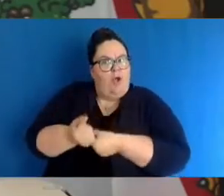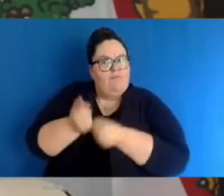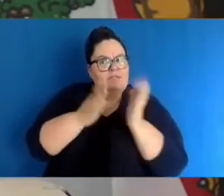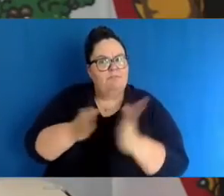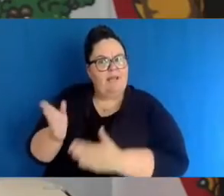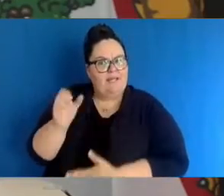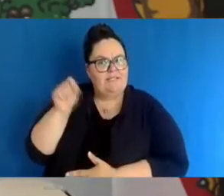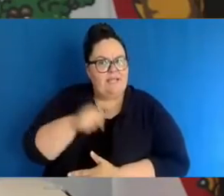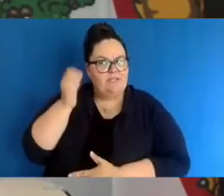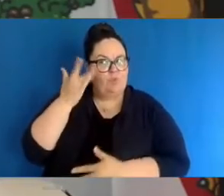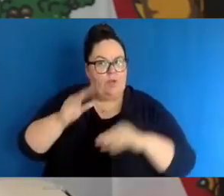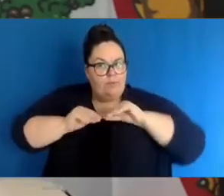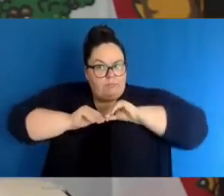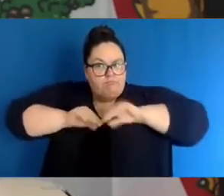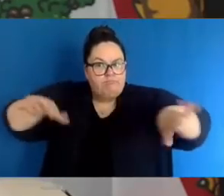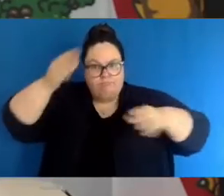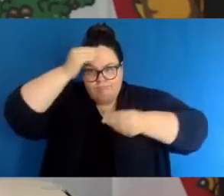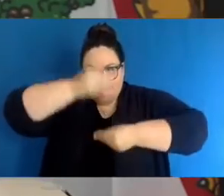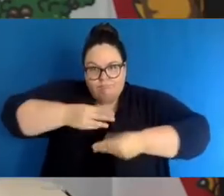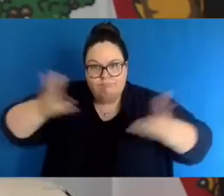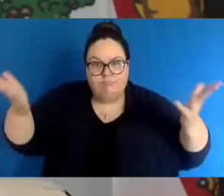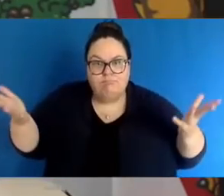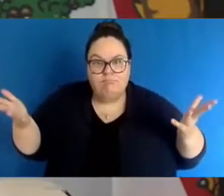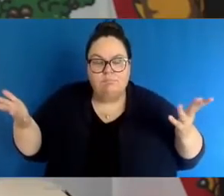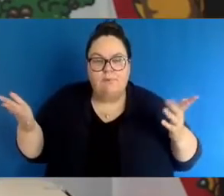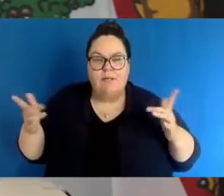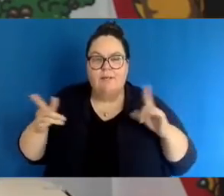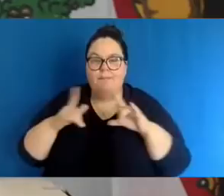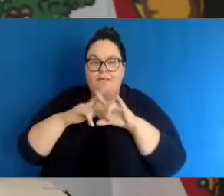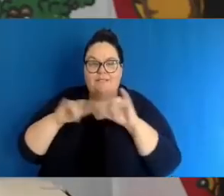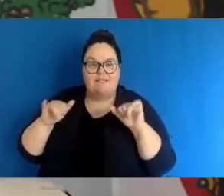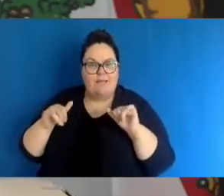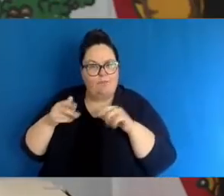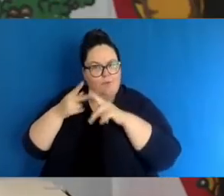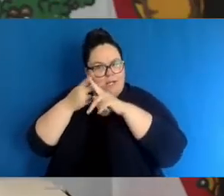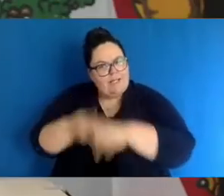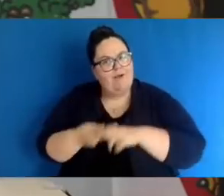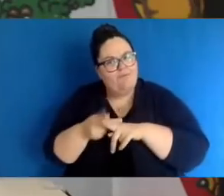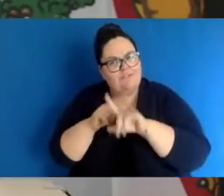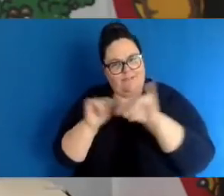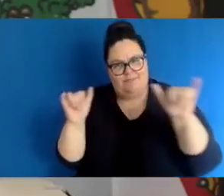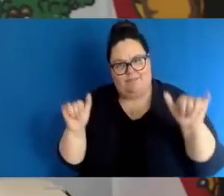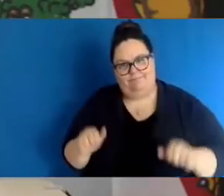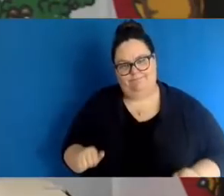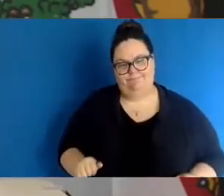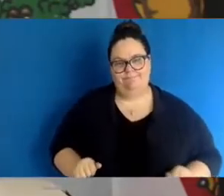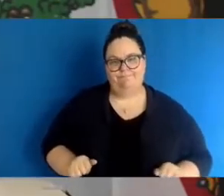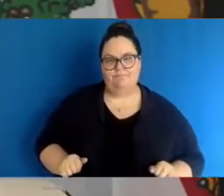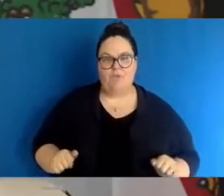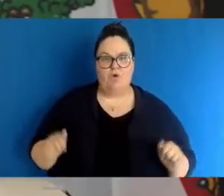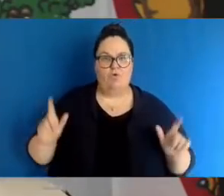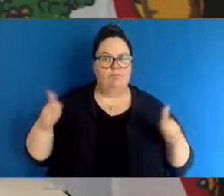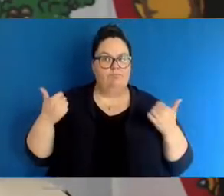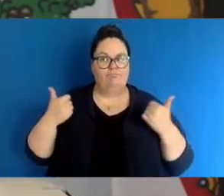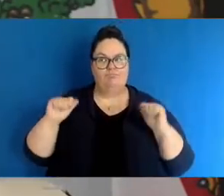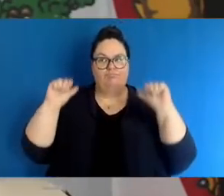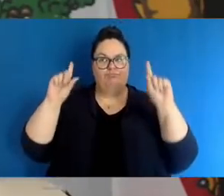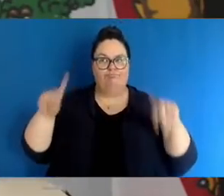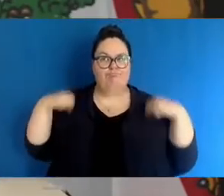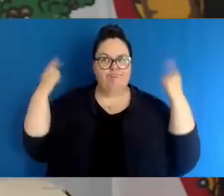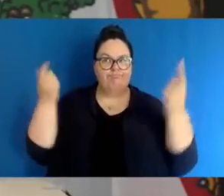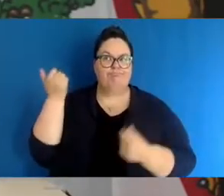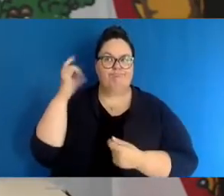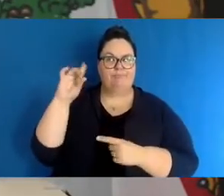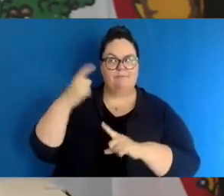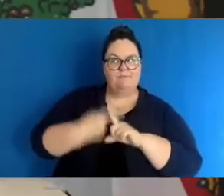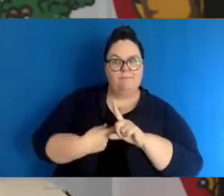is why we released it, but it's also steeped in caution as well, and that's what we've been trying to do for 18 months. This